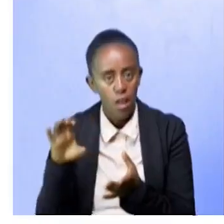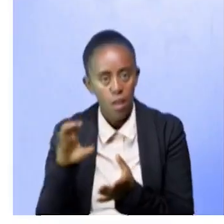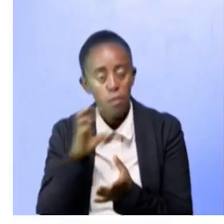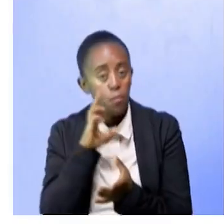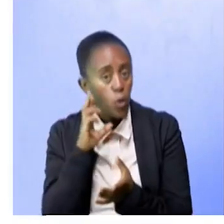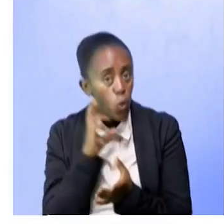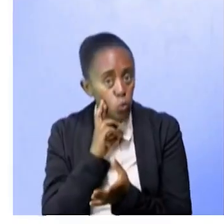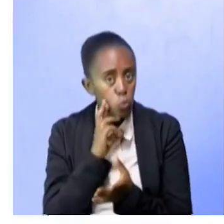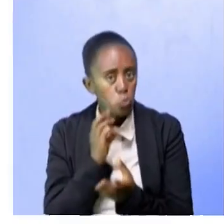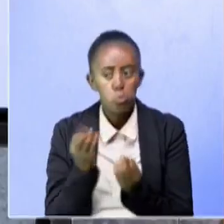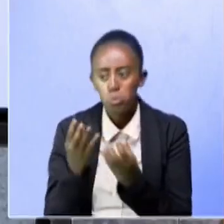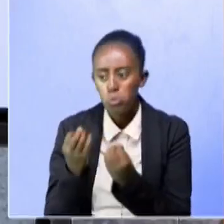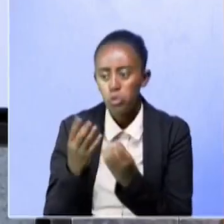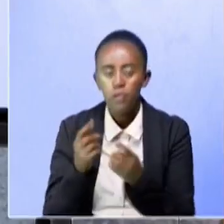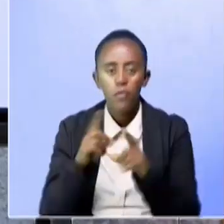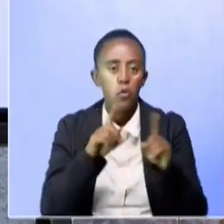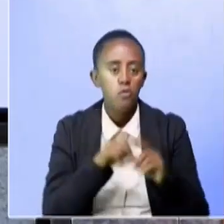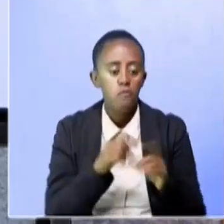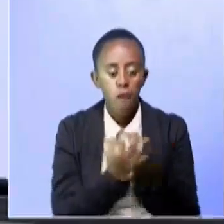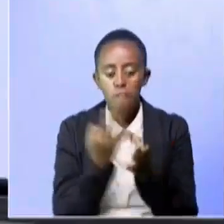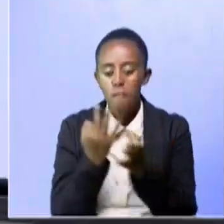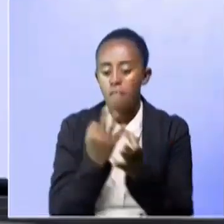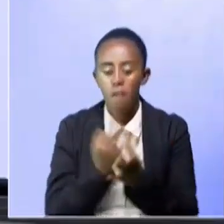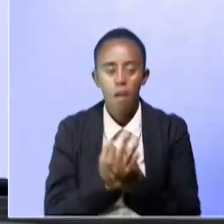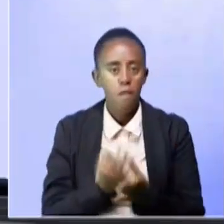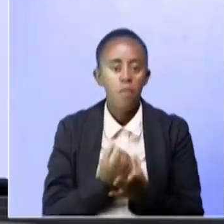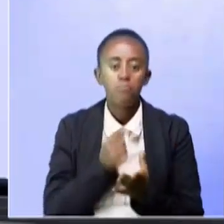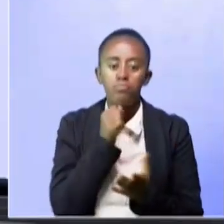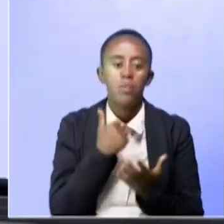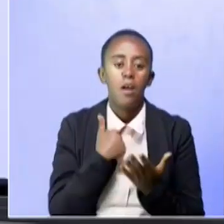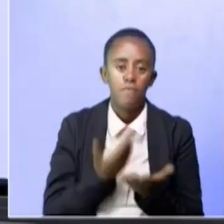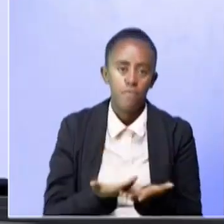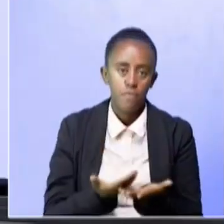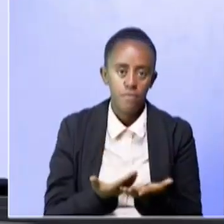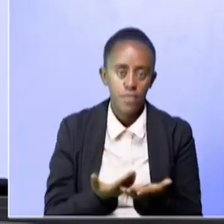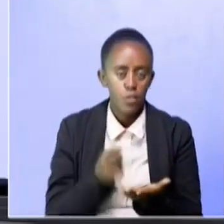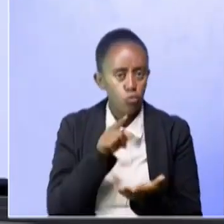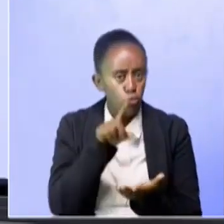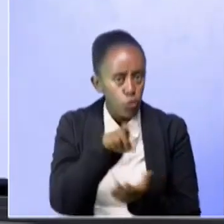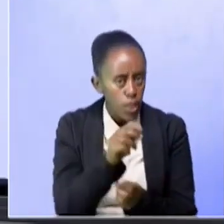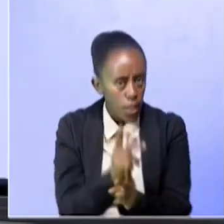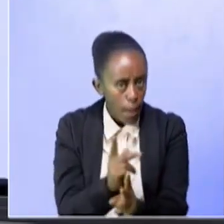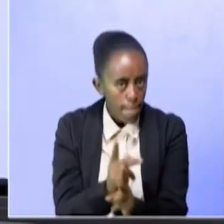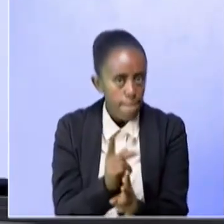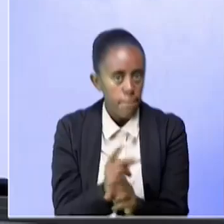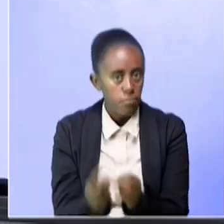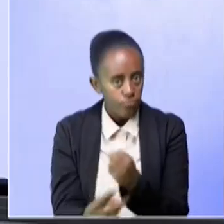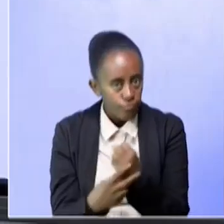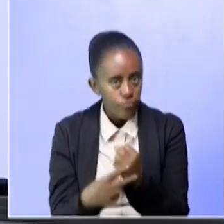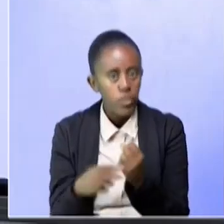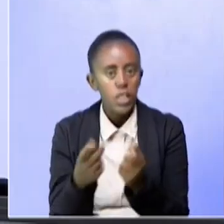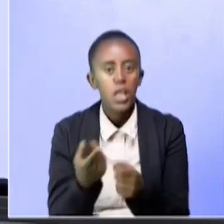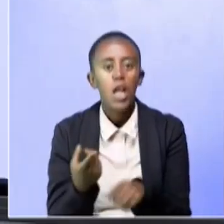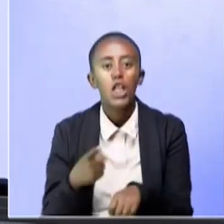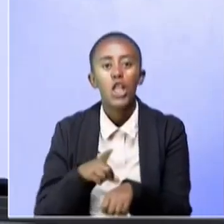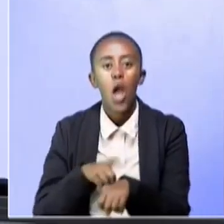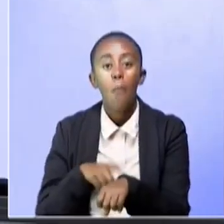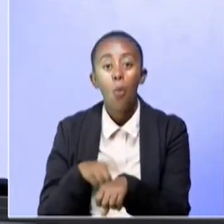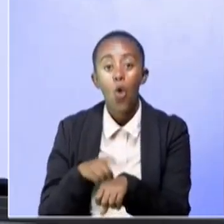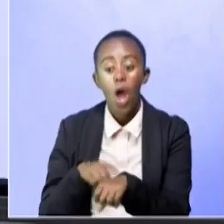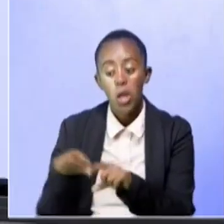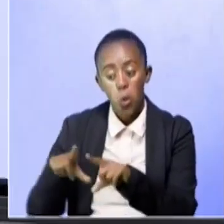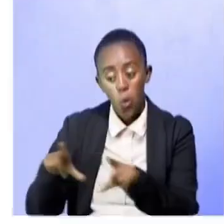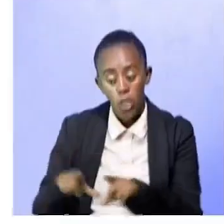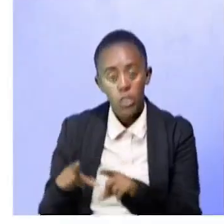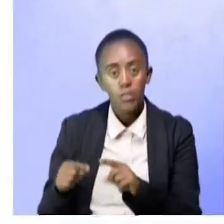because there are different kinds of files in the computer. Yeah. You should keep your file in the temporary location until you shift